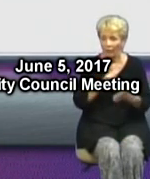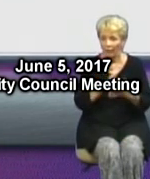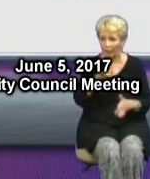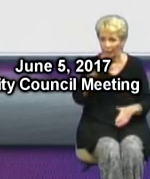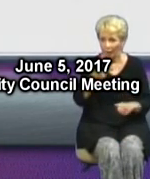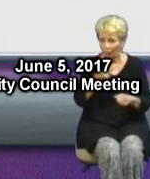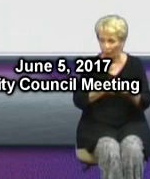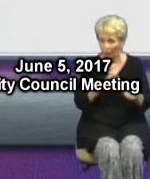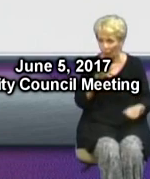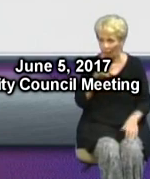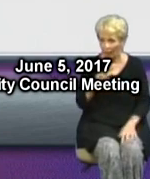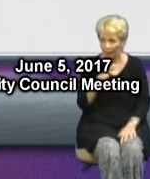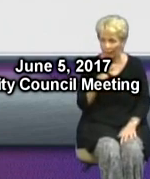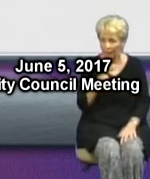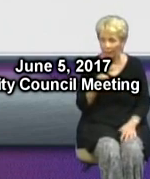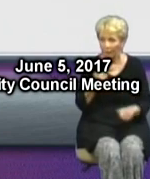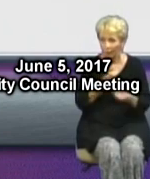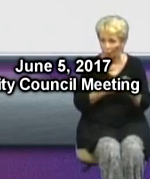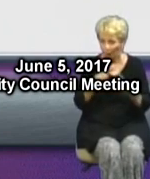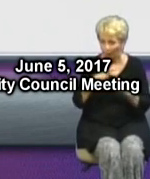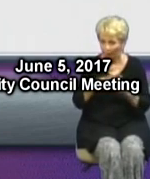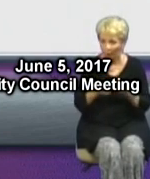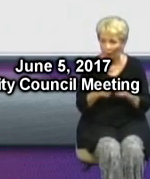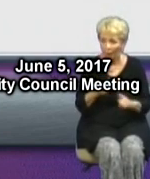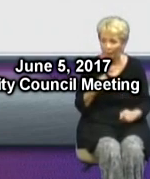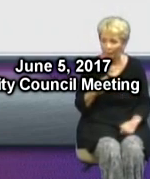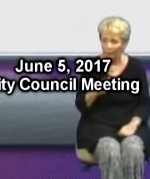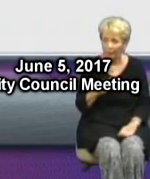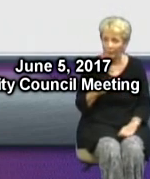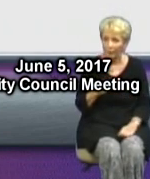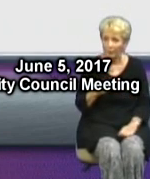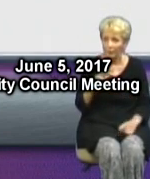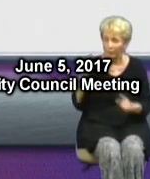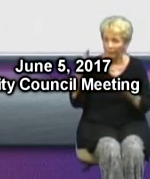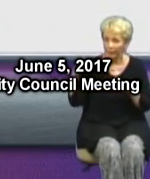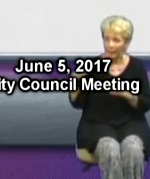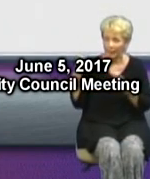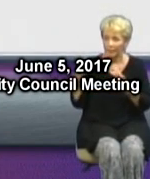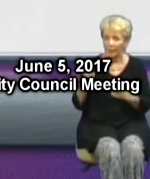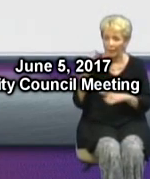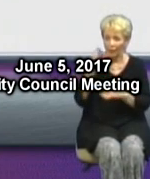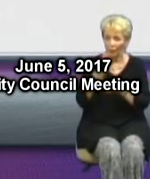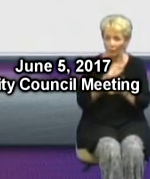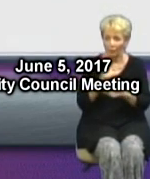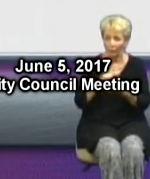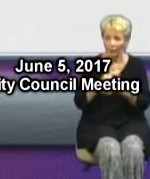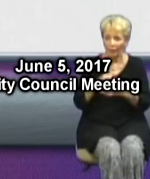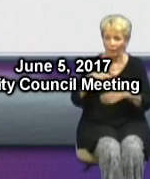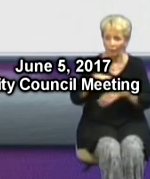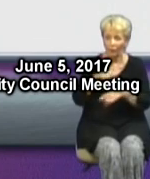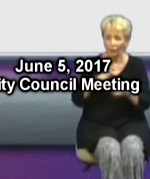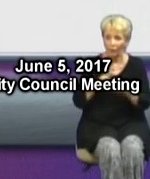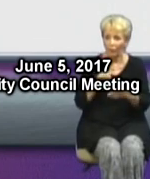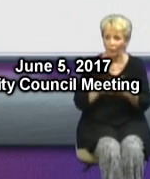per line per month. And since the 9 months I referred to, we have added